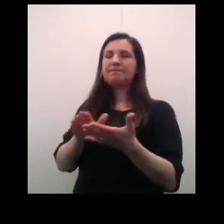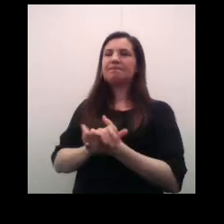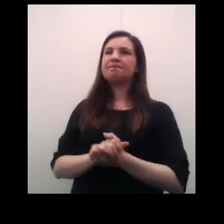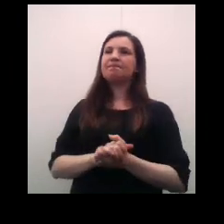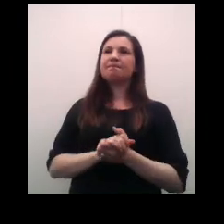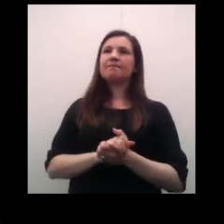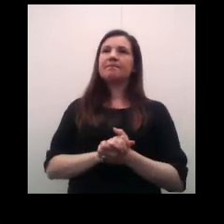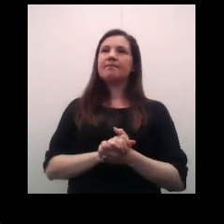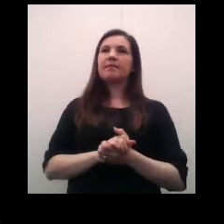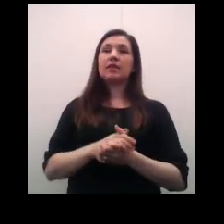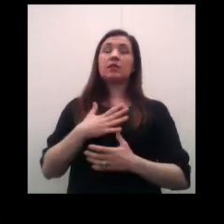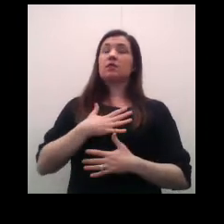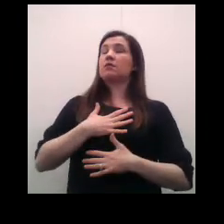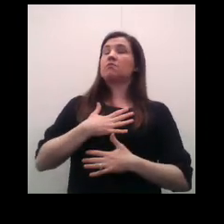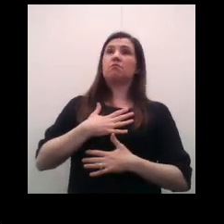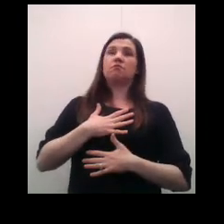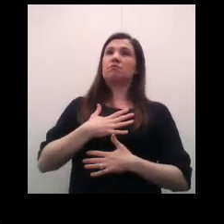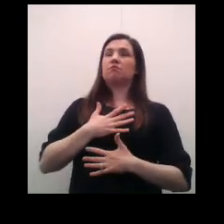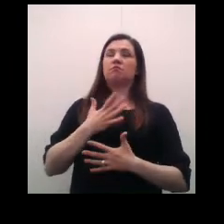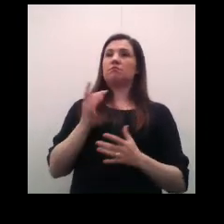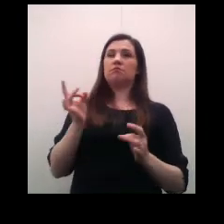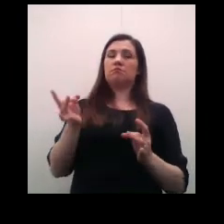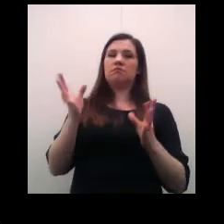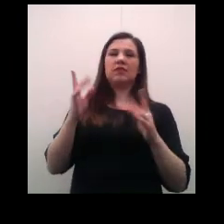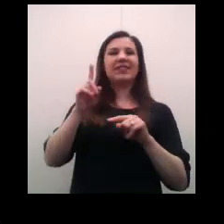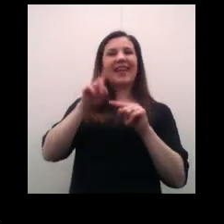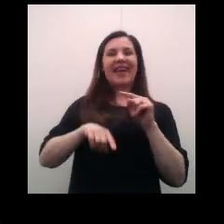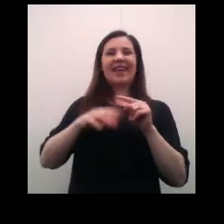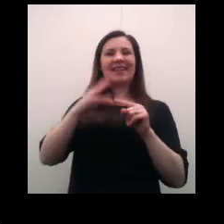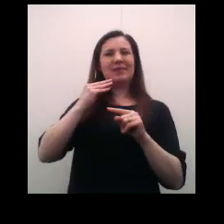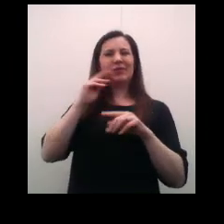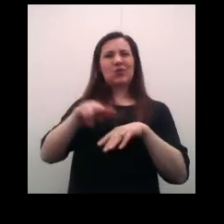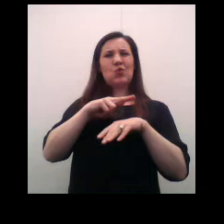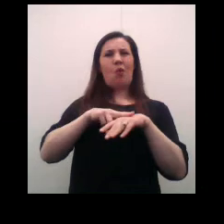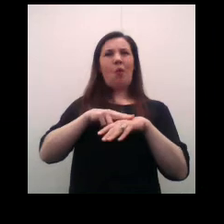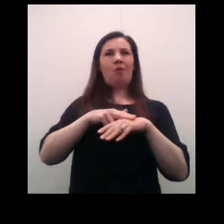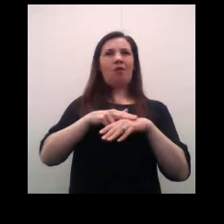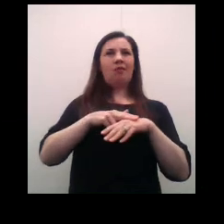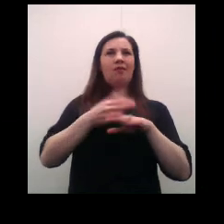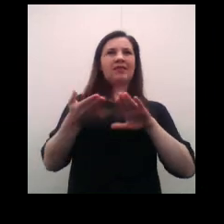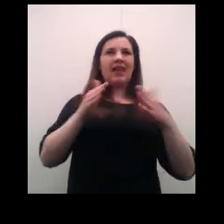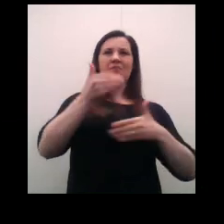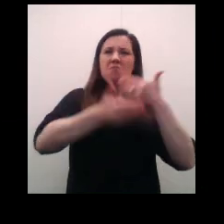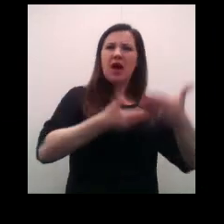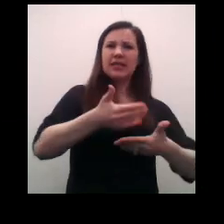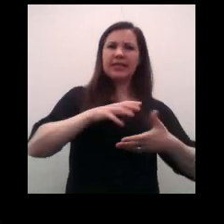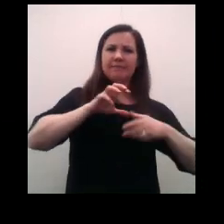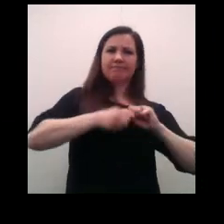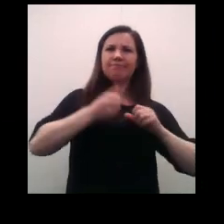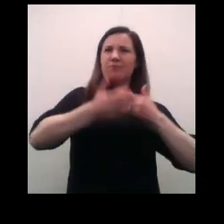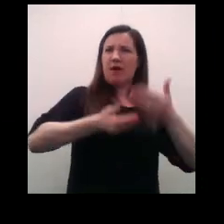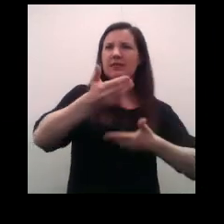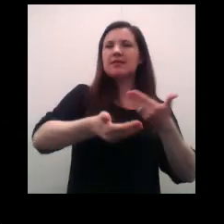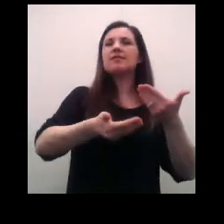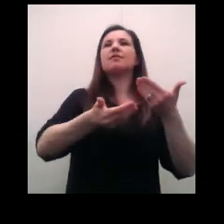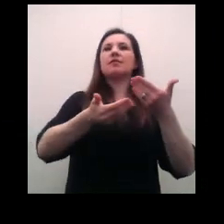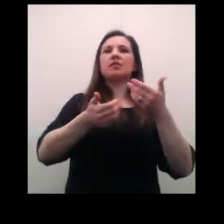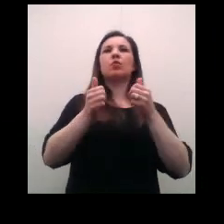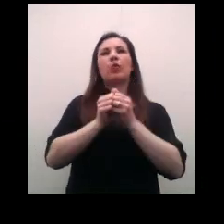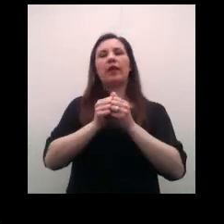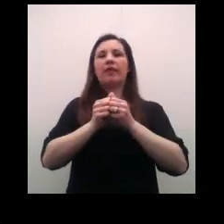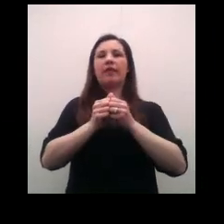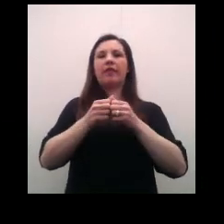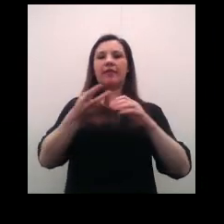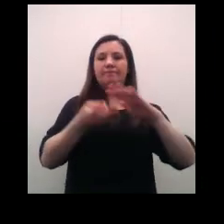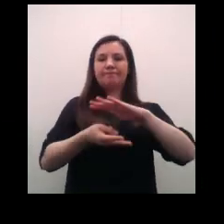his words, surreal, because they really can't go through the normal process that you would with regards to of a